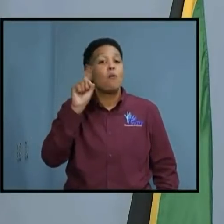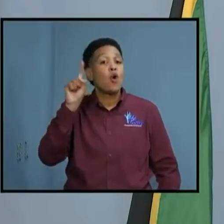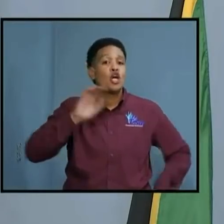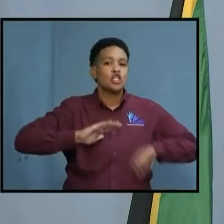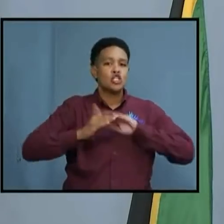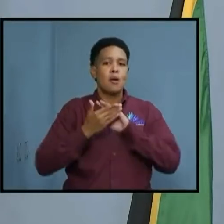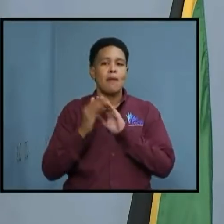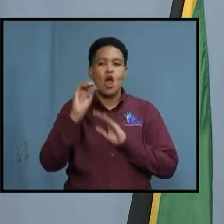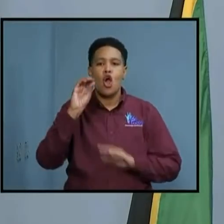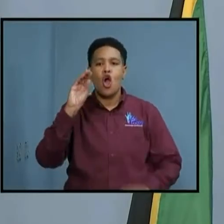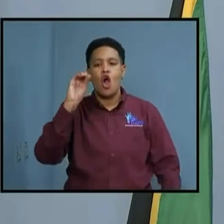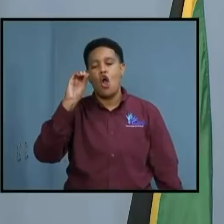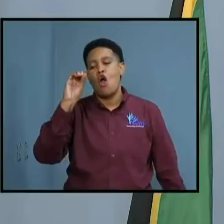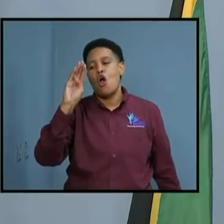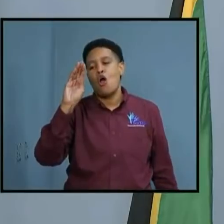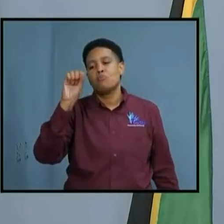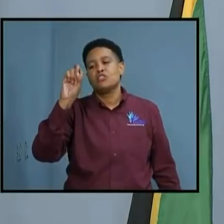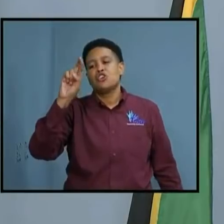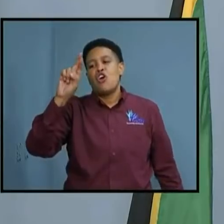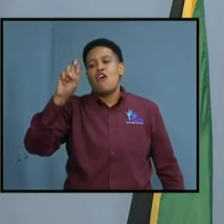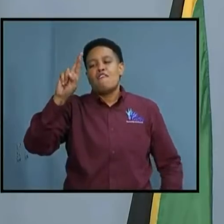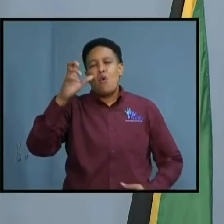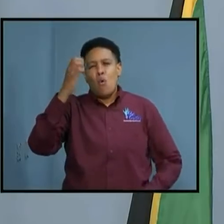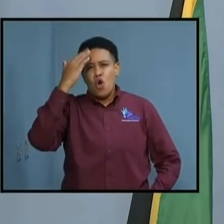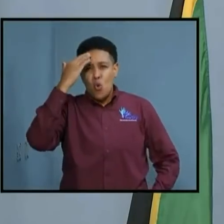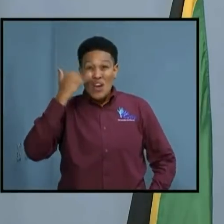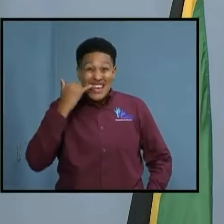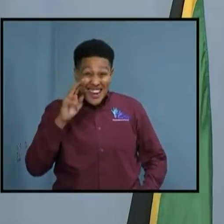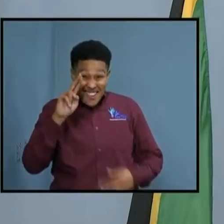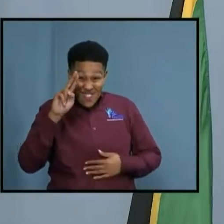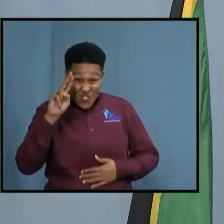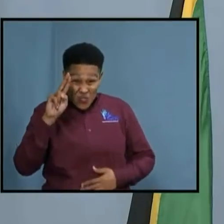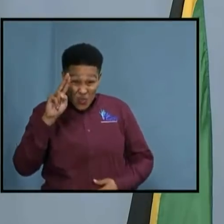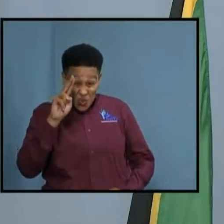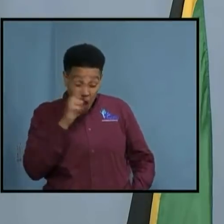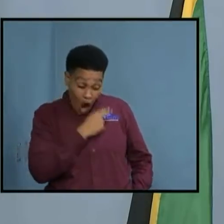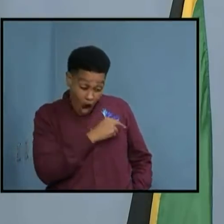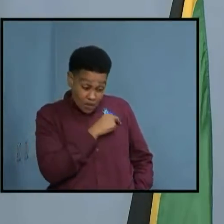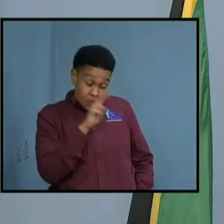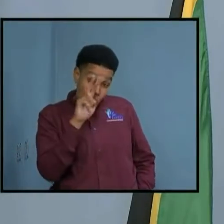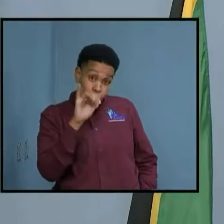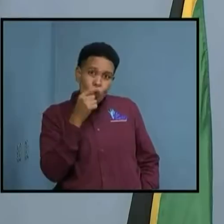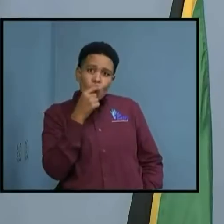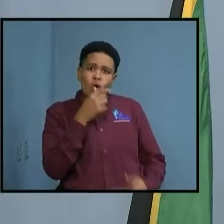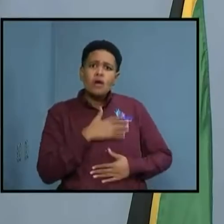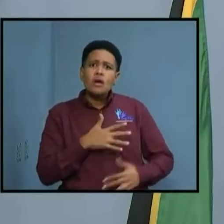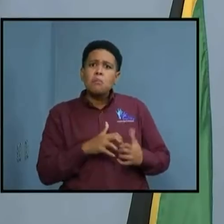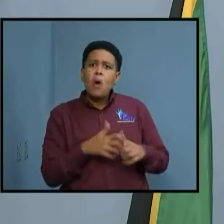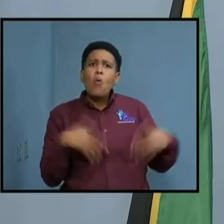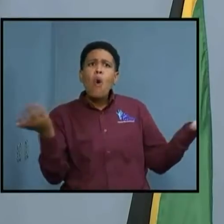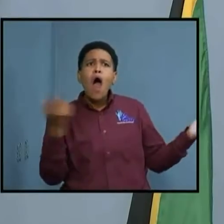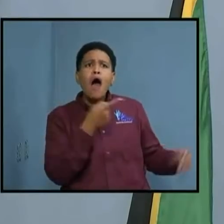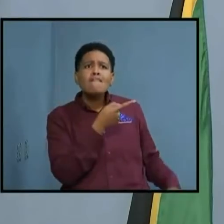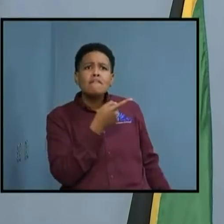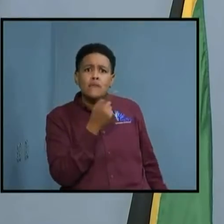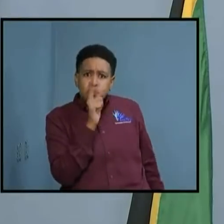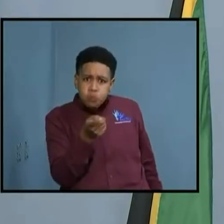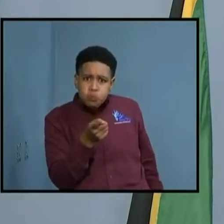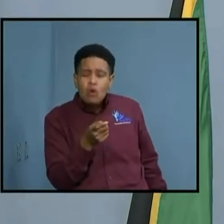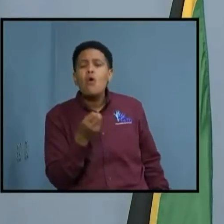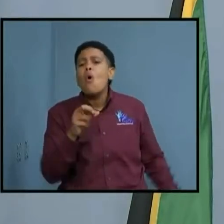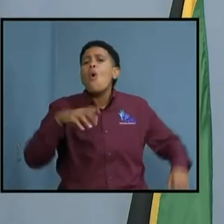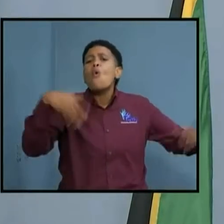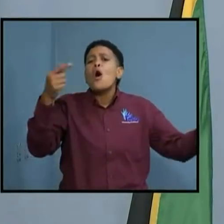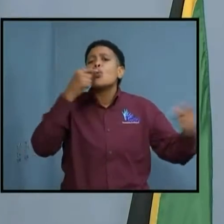Observer. She wants to know if the University Hospital of the West Indies is out of ventilators, and what is the status of